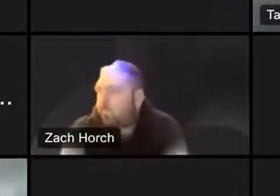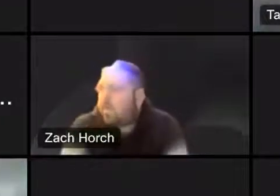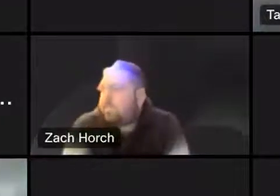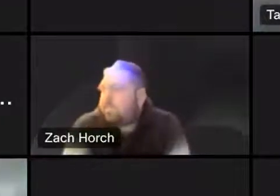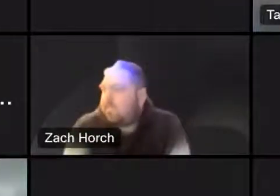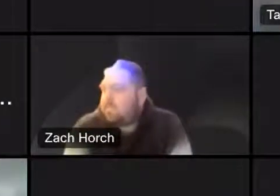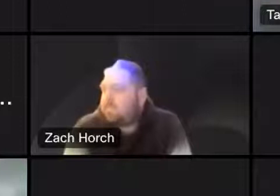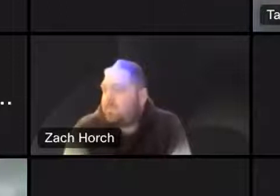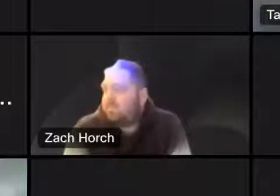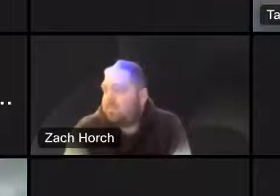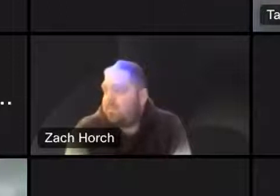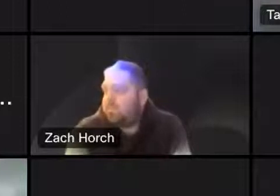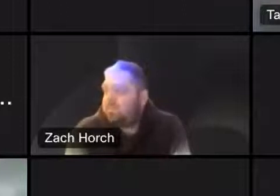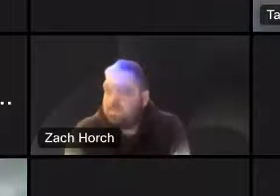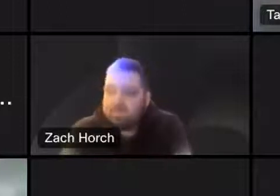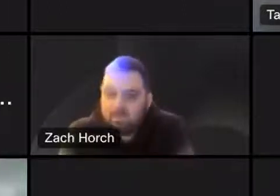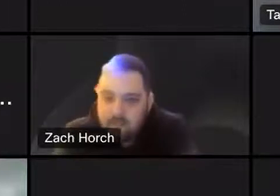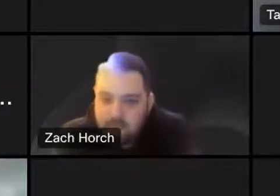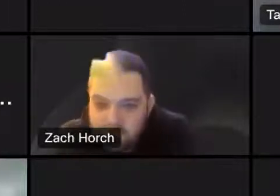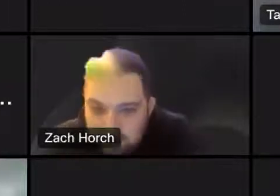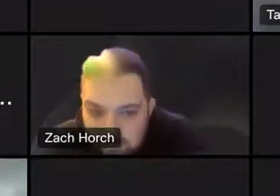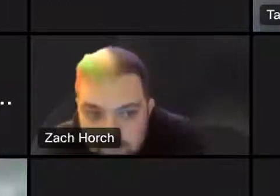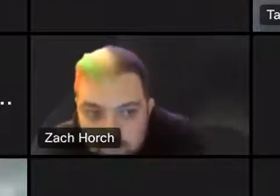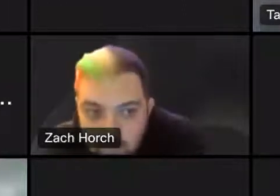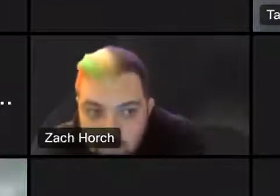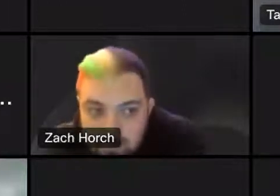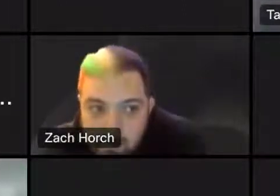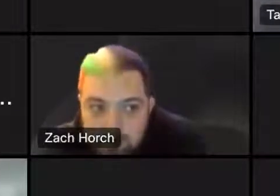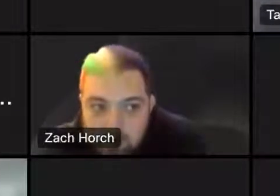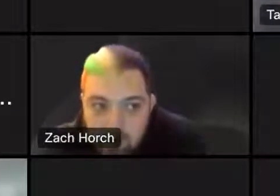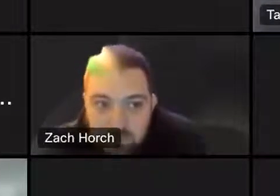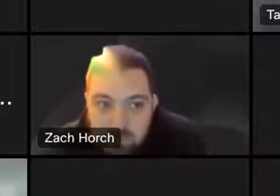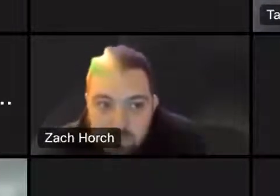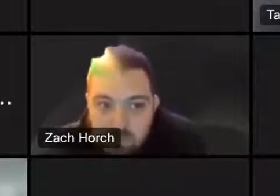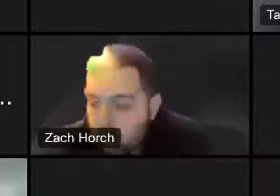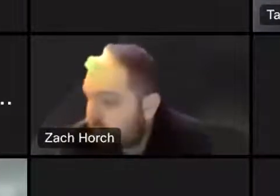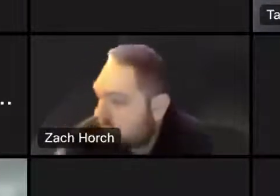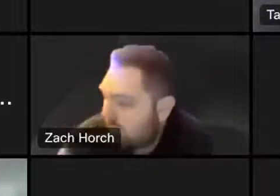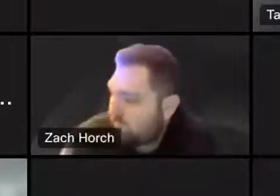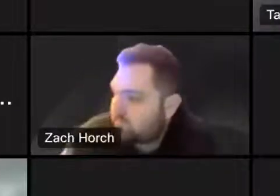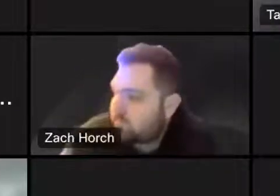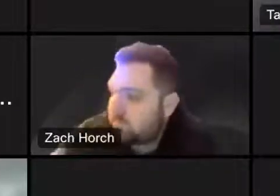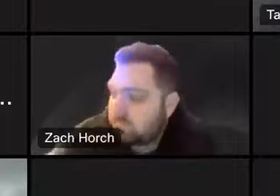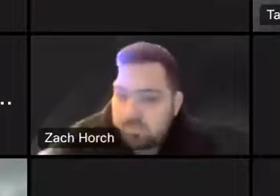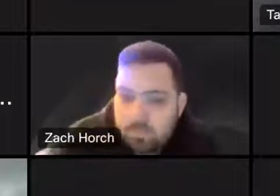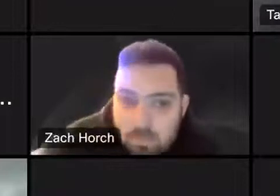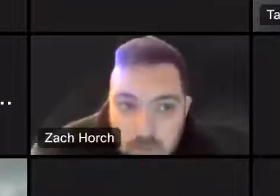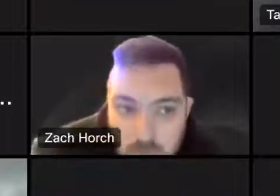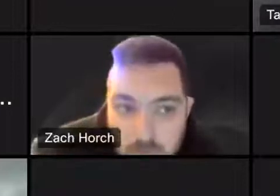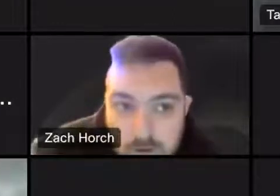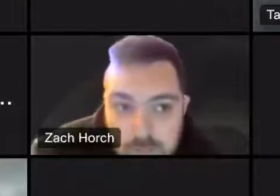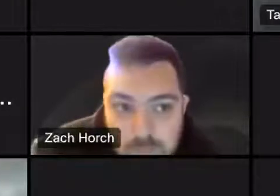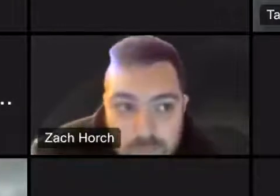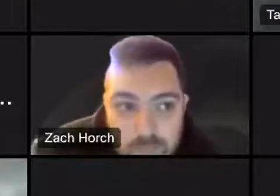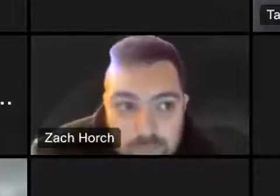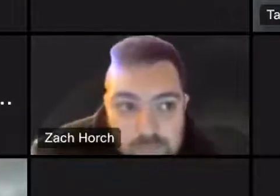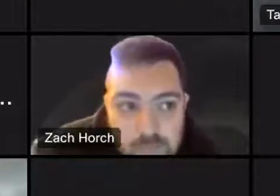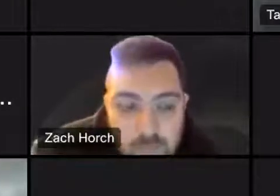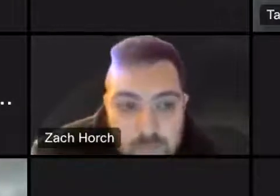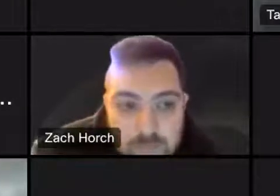folks join on there. So Laura Gorham is here, Client Services Manager. Good morning. And I see Kate as well, another QA specialist in our